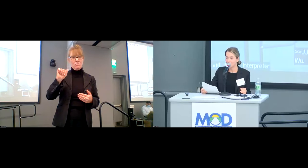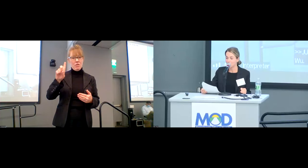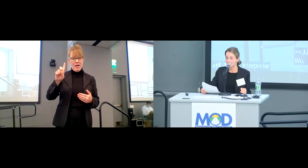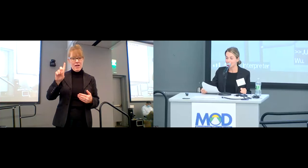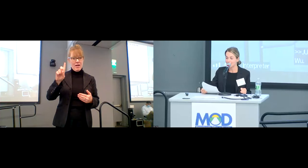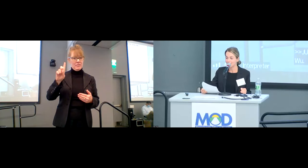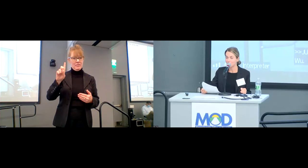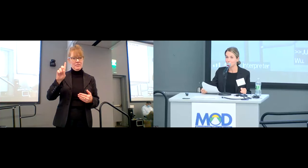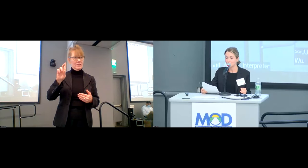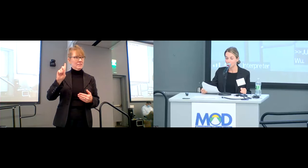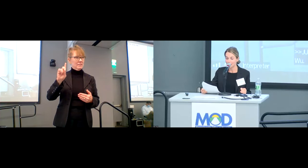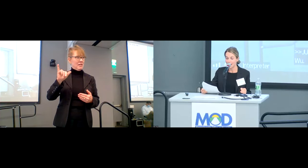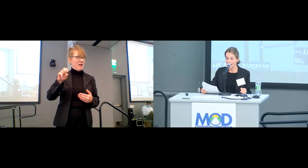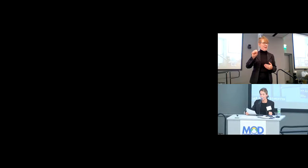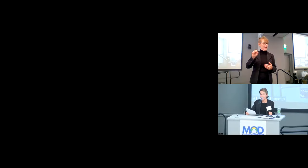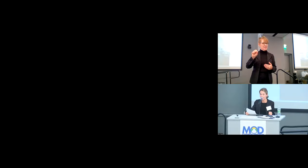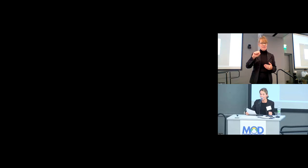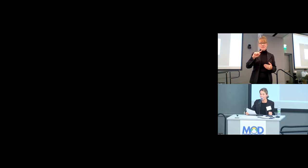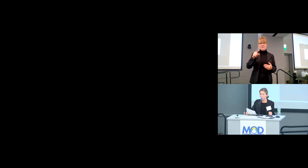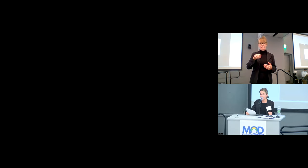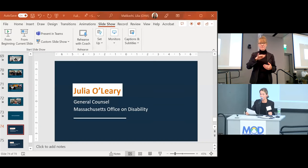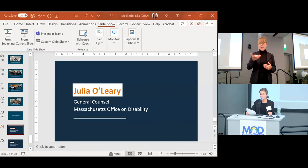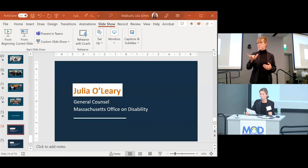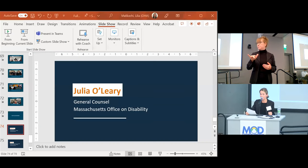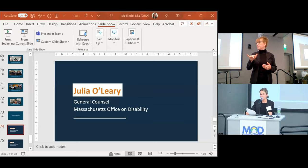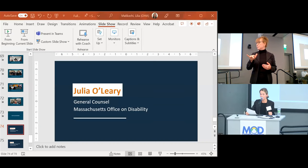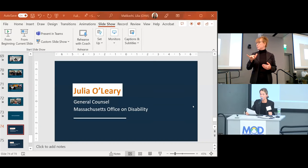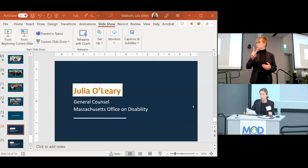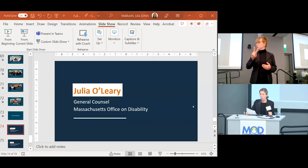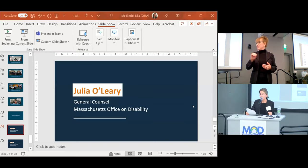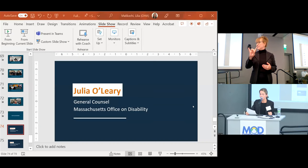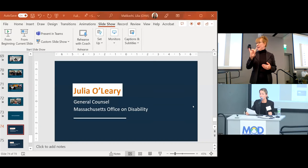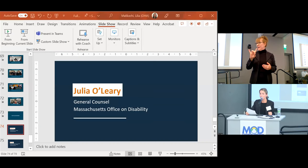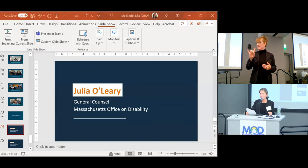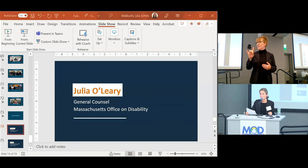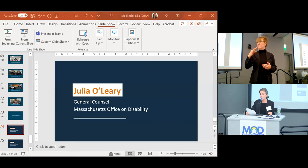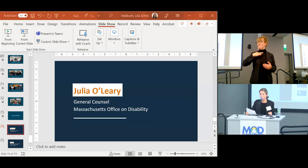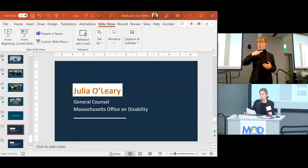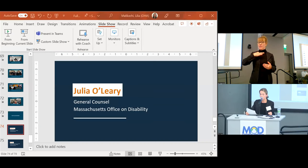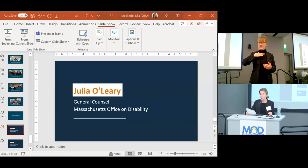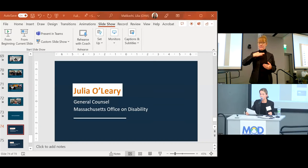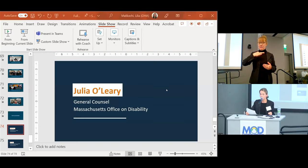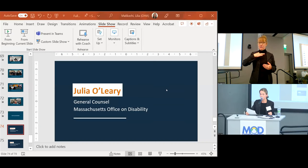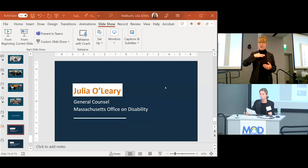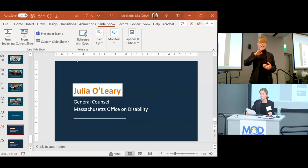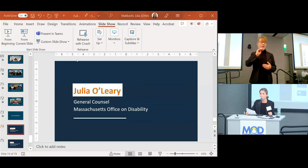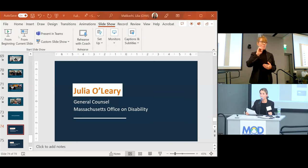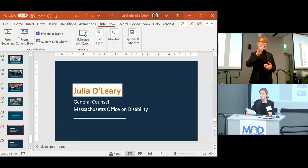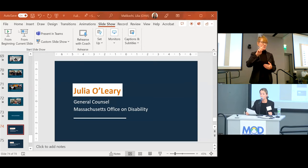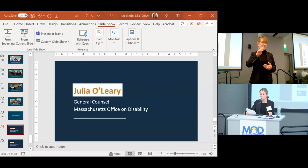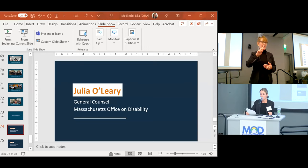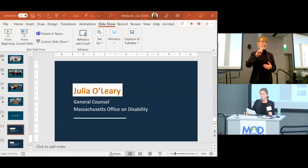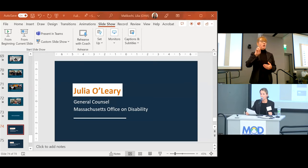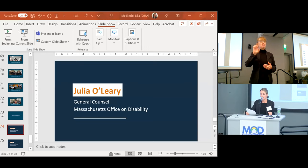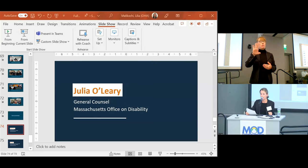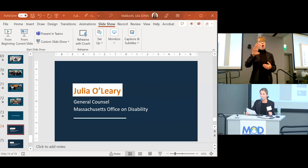at MOD since 2008, starting as a volunteer, um, beginning in November, Rob transitioned to his